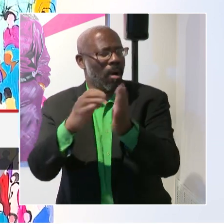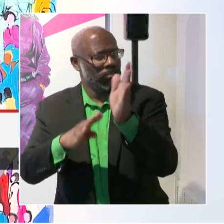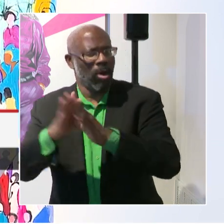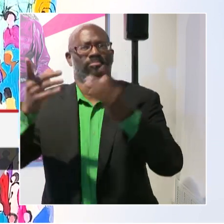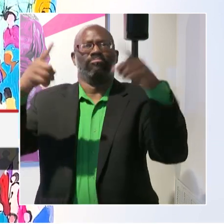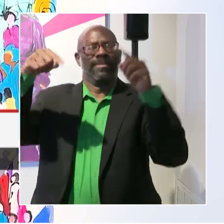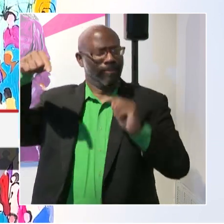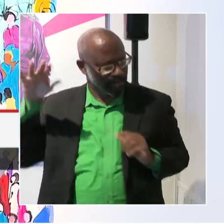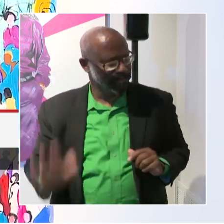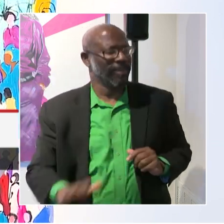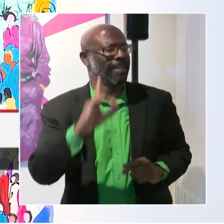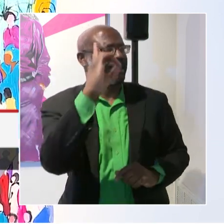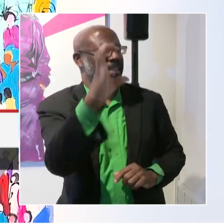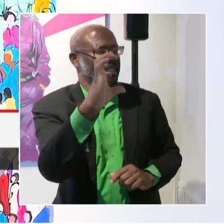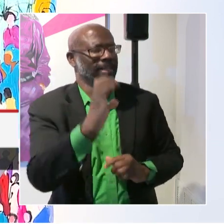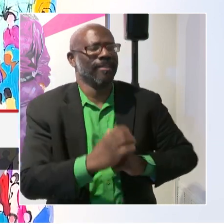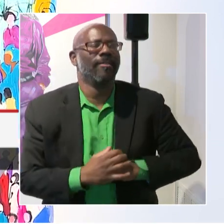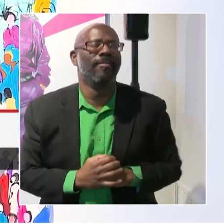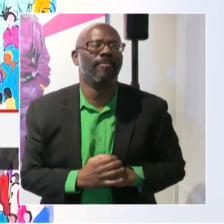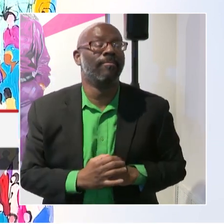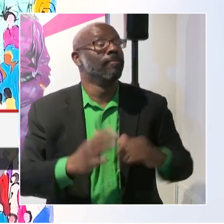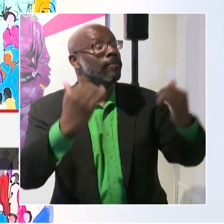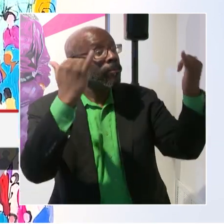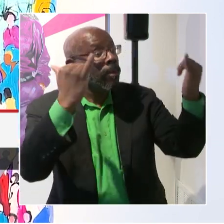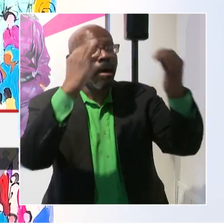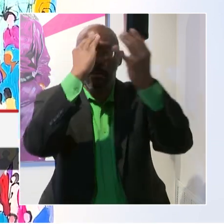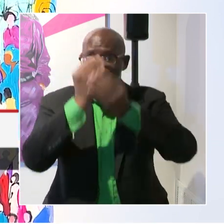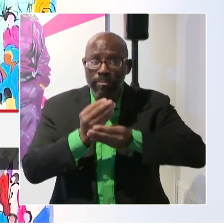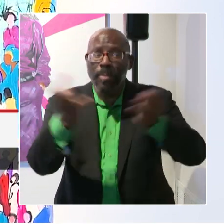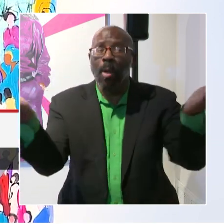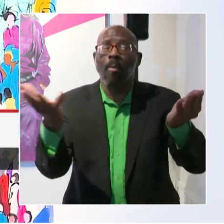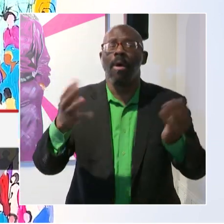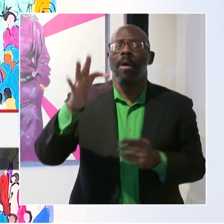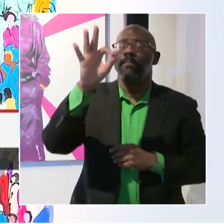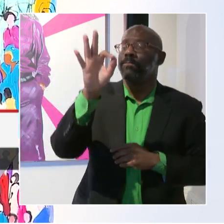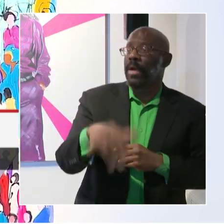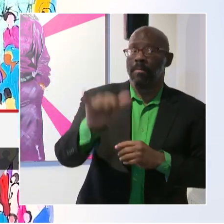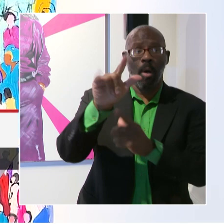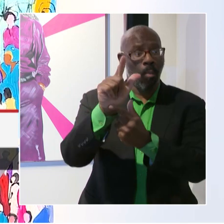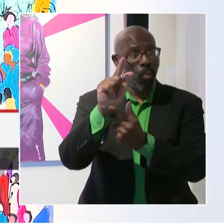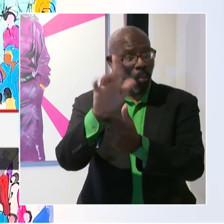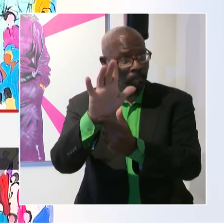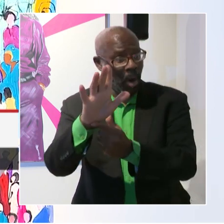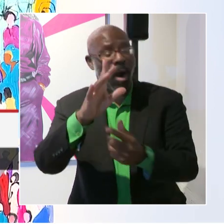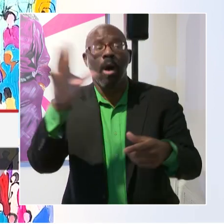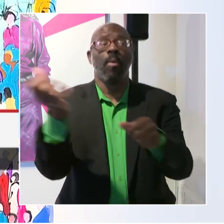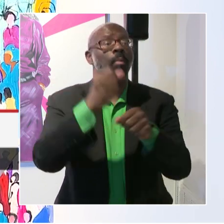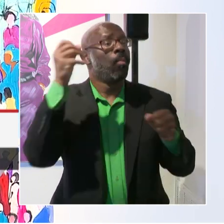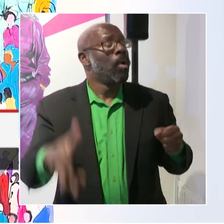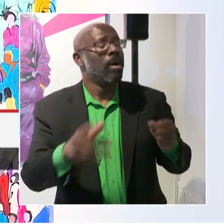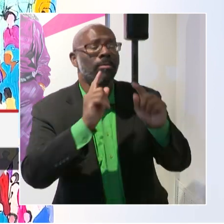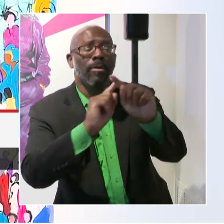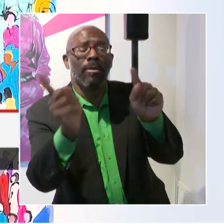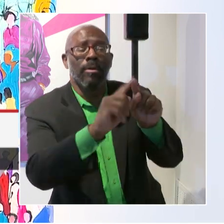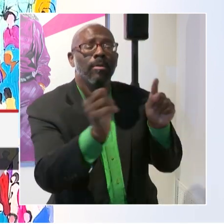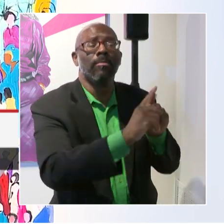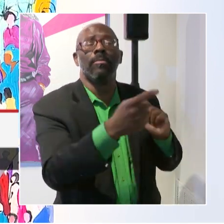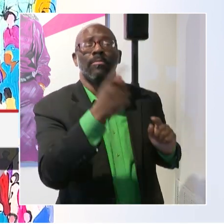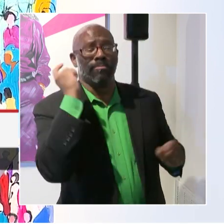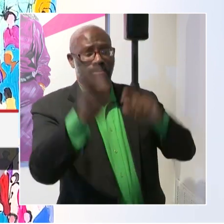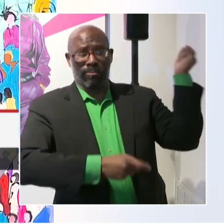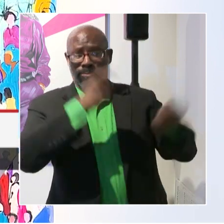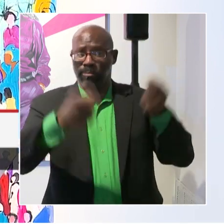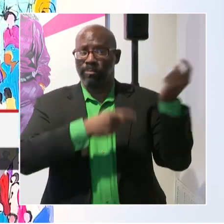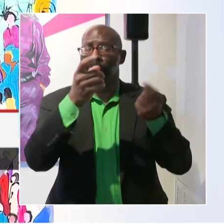of the FY24 awardees of the Great Streets Retail, Locally Made Manufacturing, and Neighborhood Prosperity Fund grant programs is a